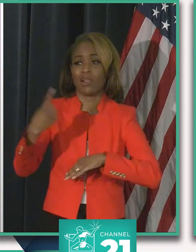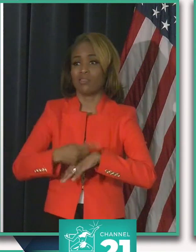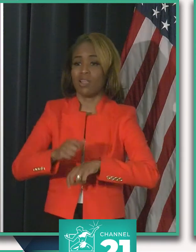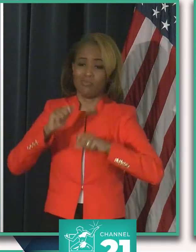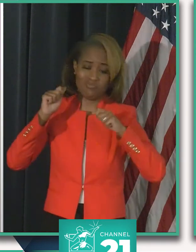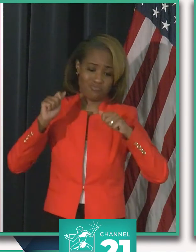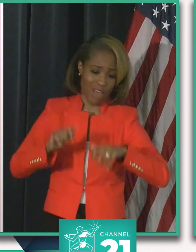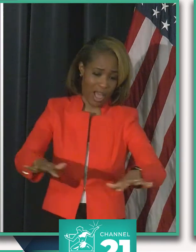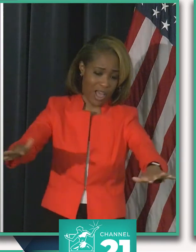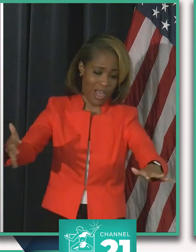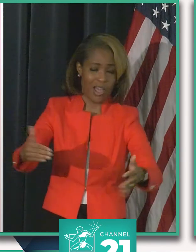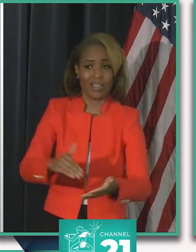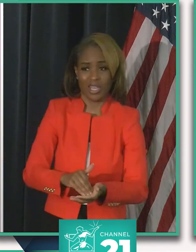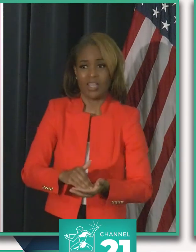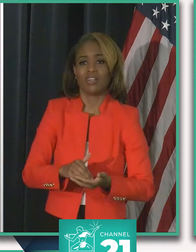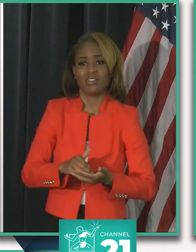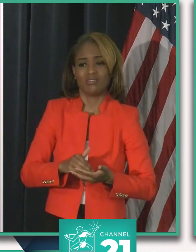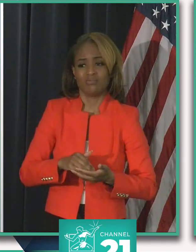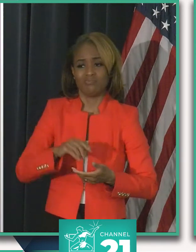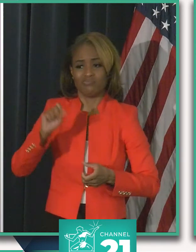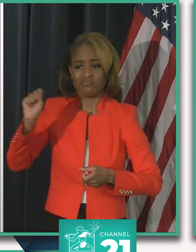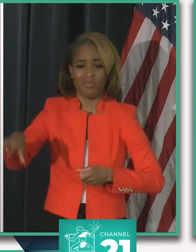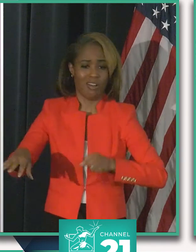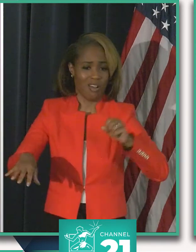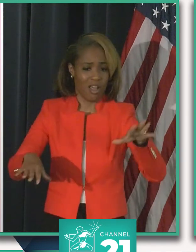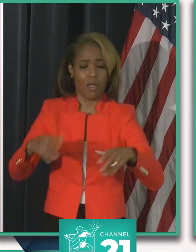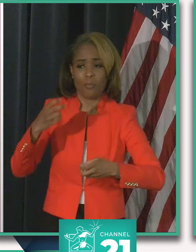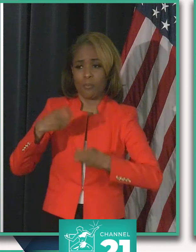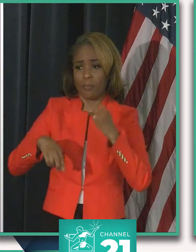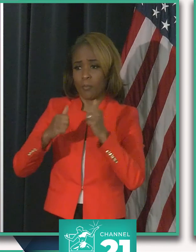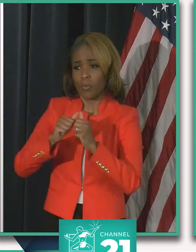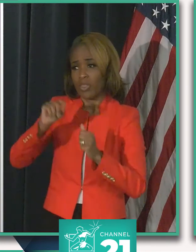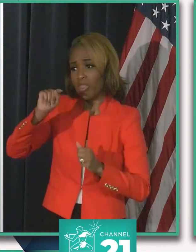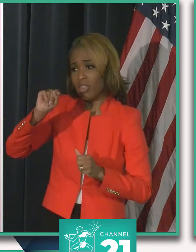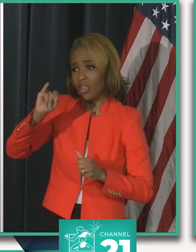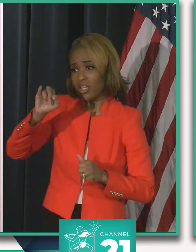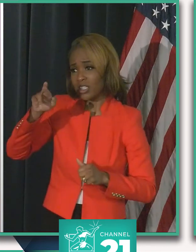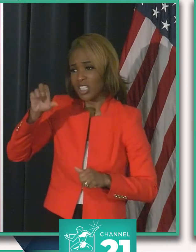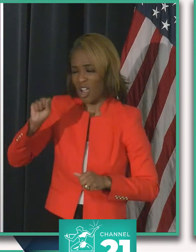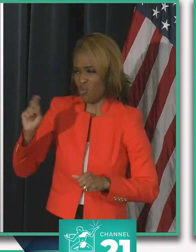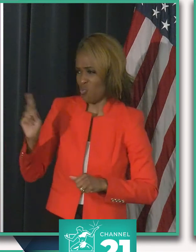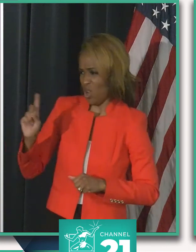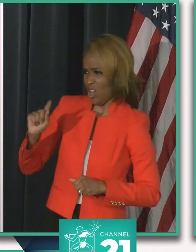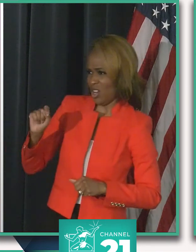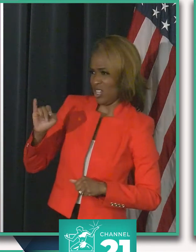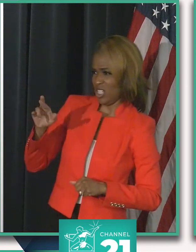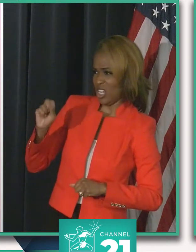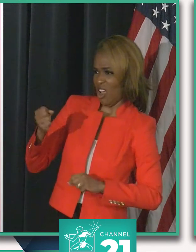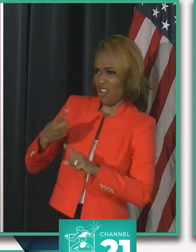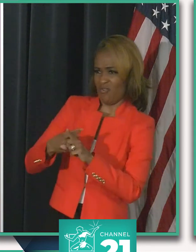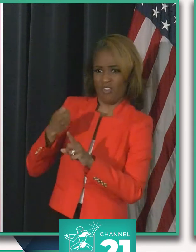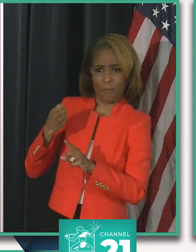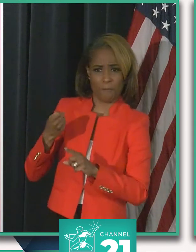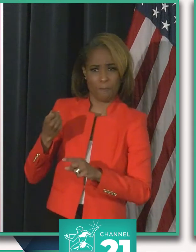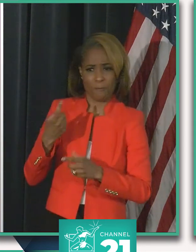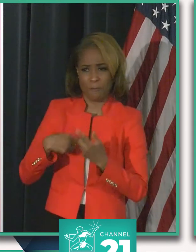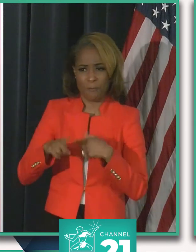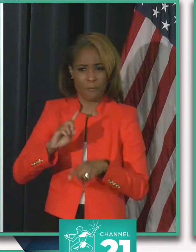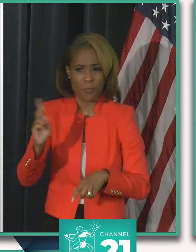again. And we are having problems with the tires. You know, we don't. You know, where are these tires coming from? We have a lot